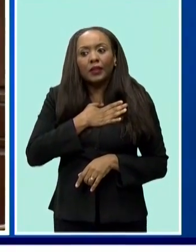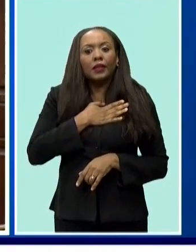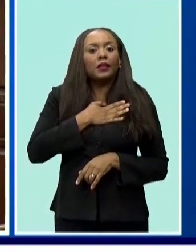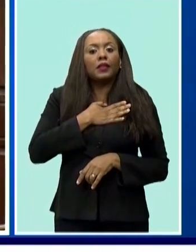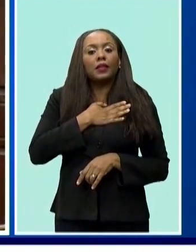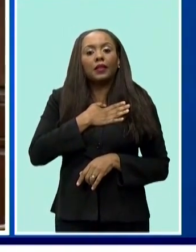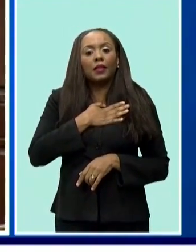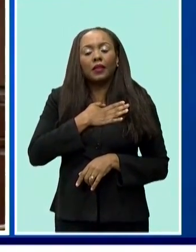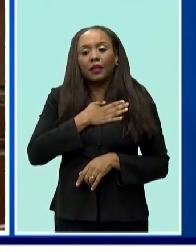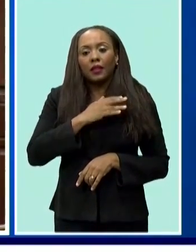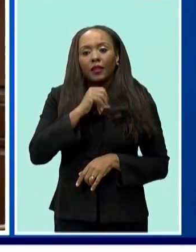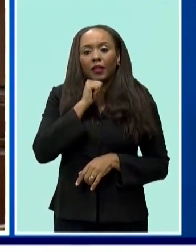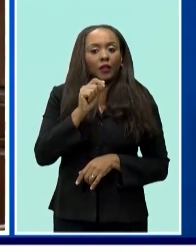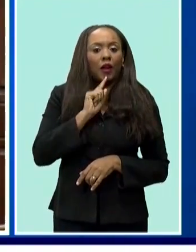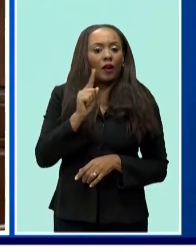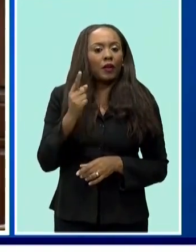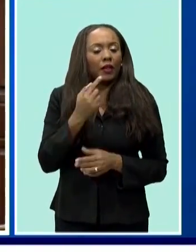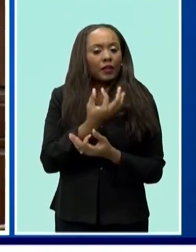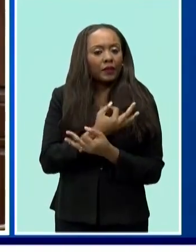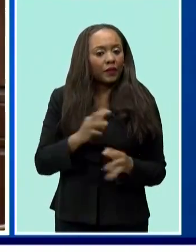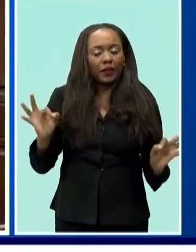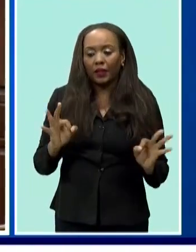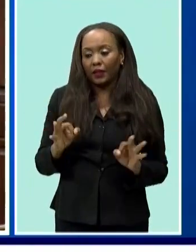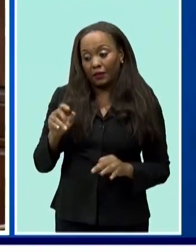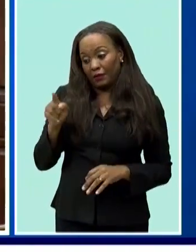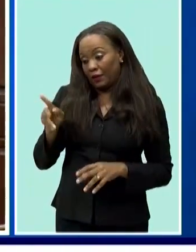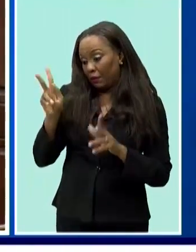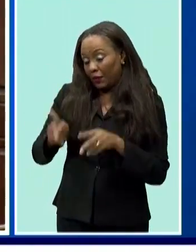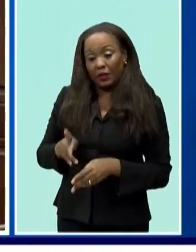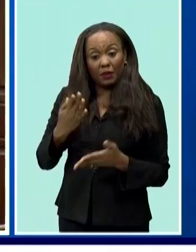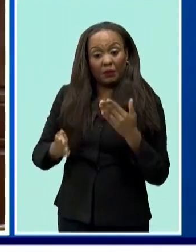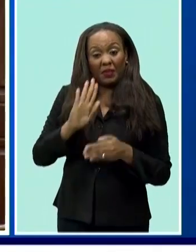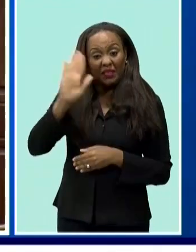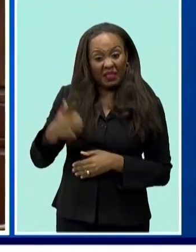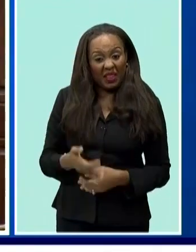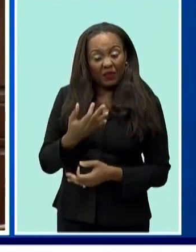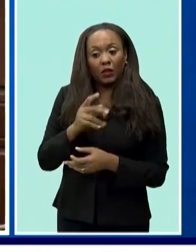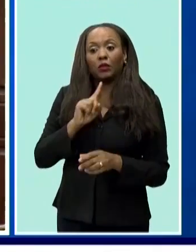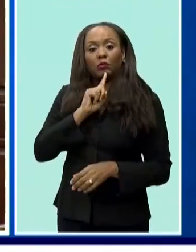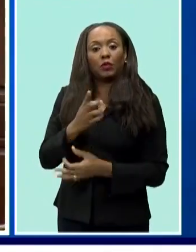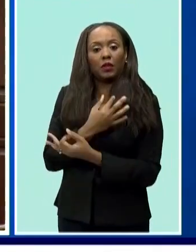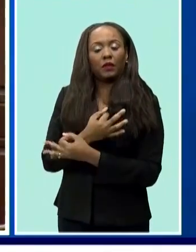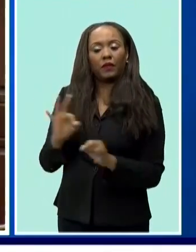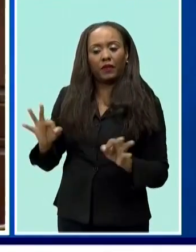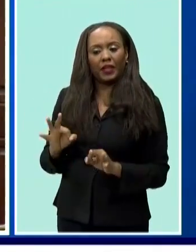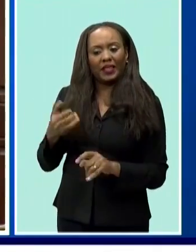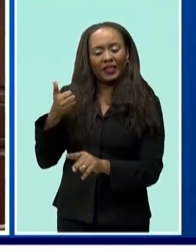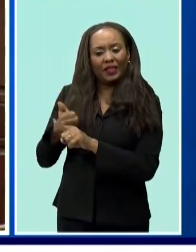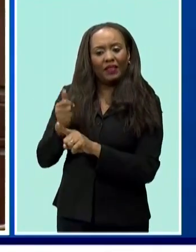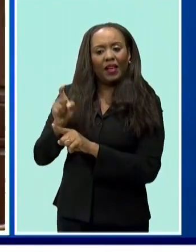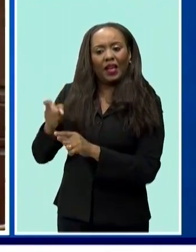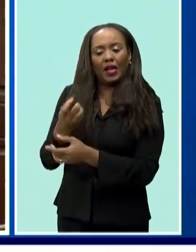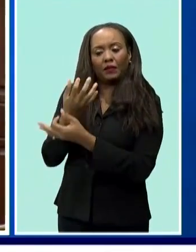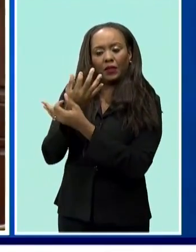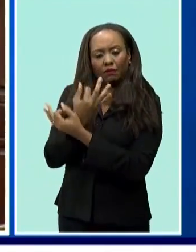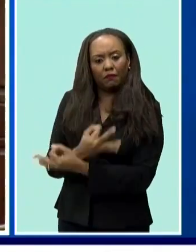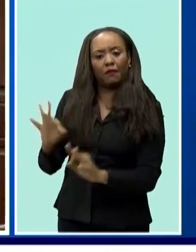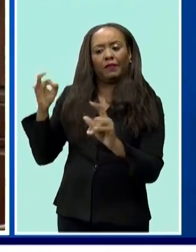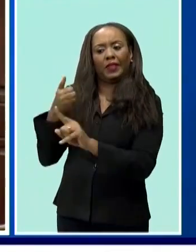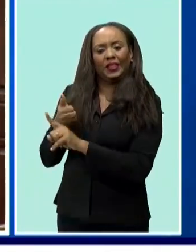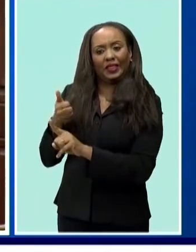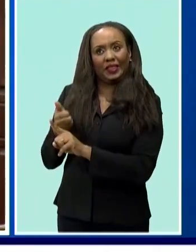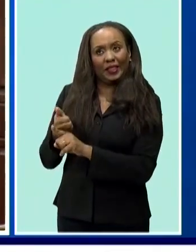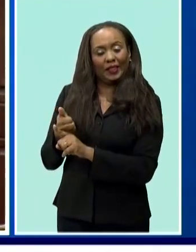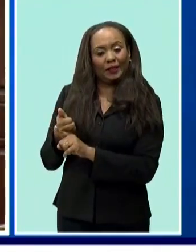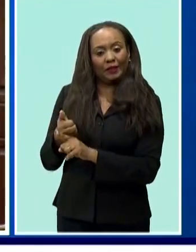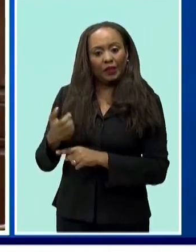his very existence, he will never be free unless he can emancipate himself from that situation.